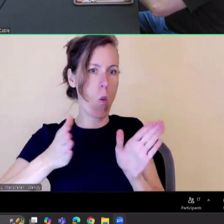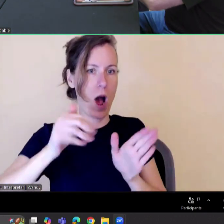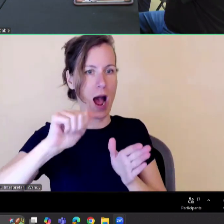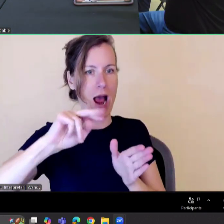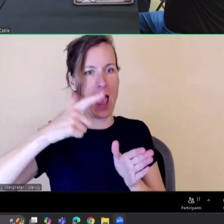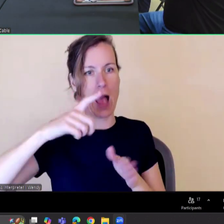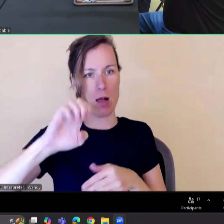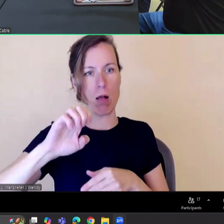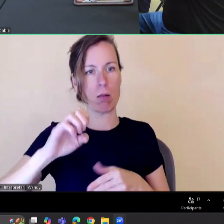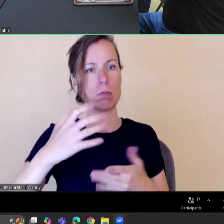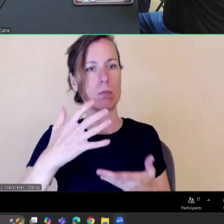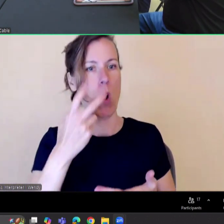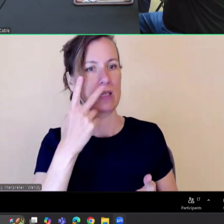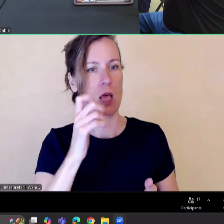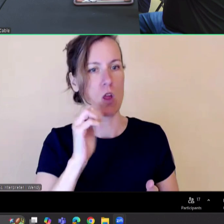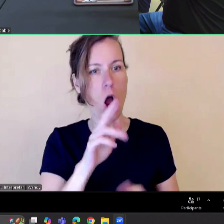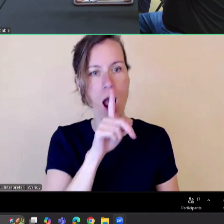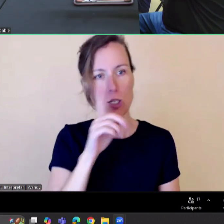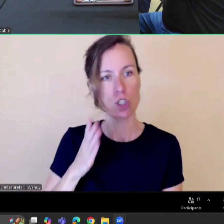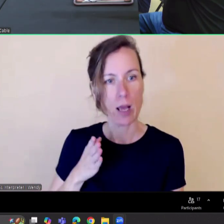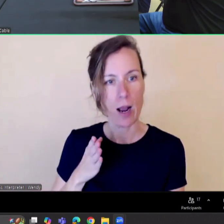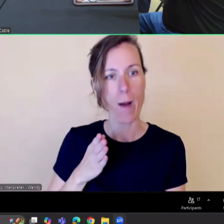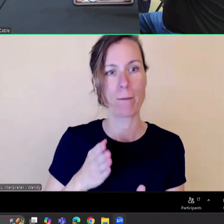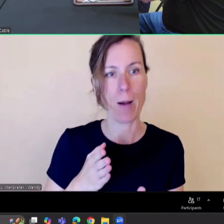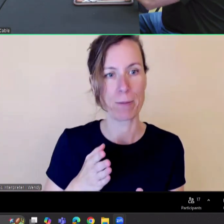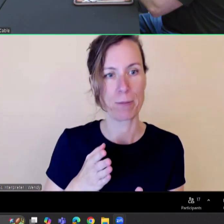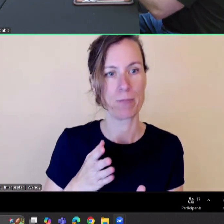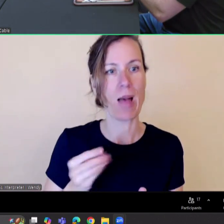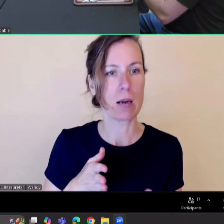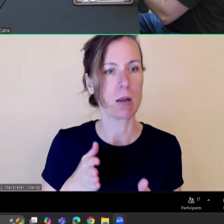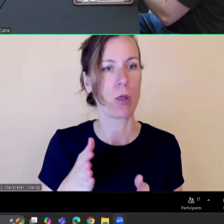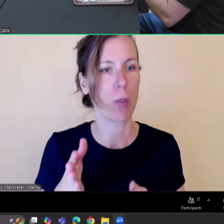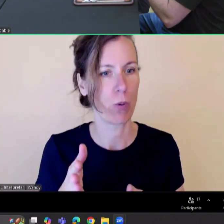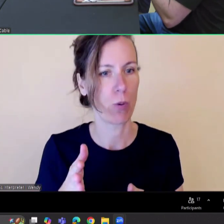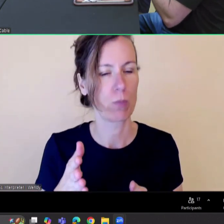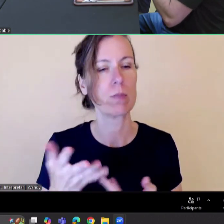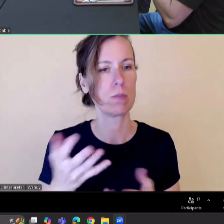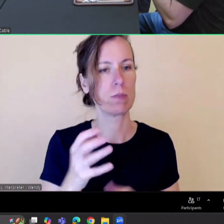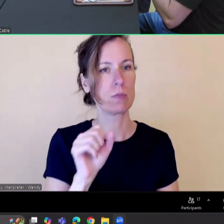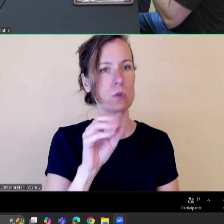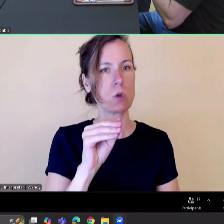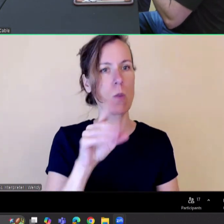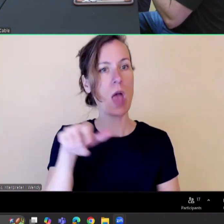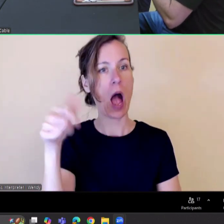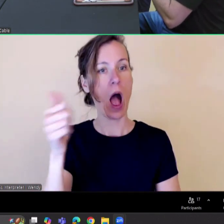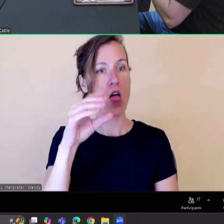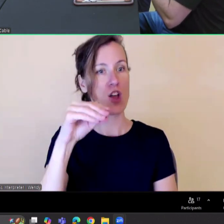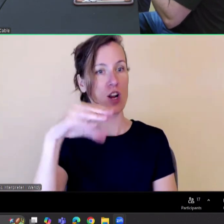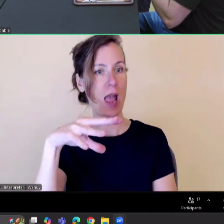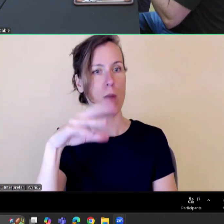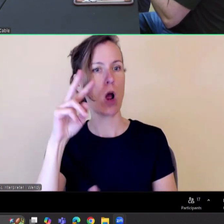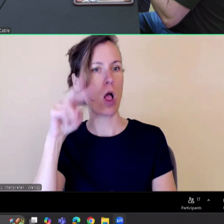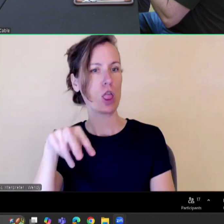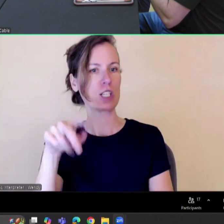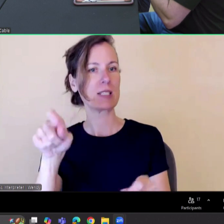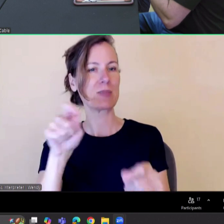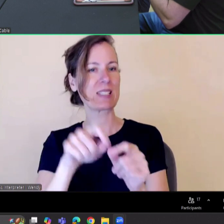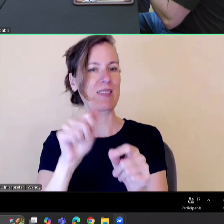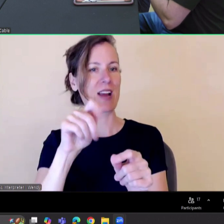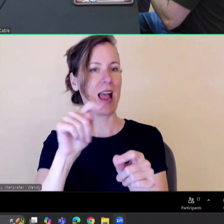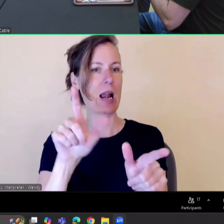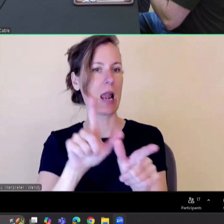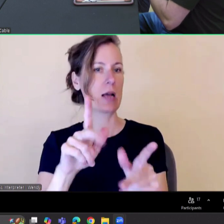car actually come up, you need the violation happening. And then the other camera is specifically just looking at the license plate.